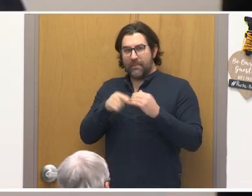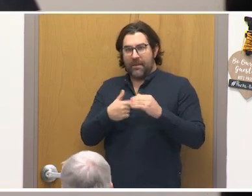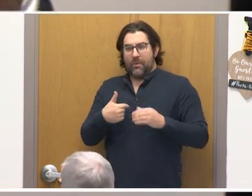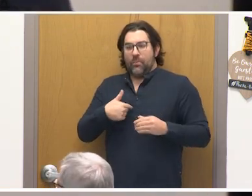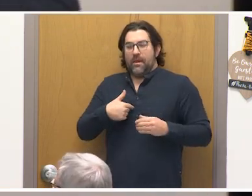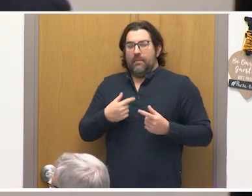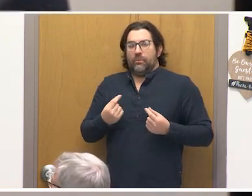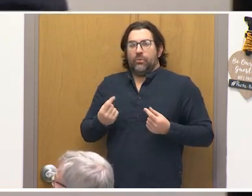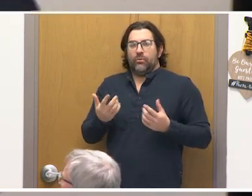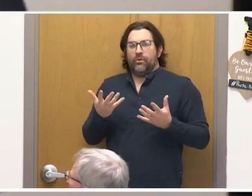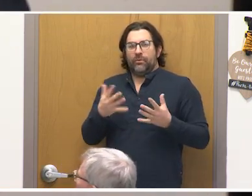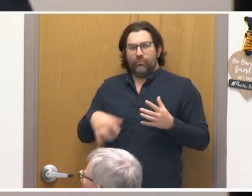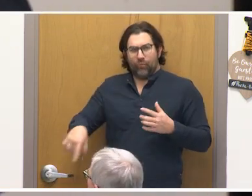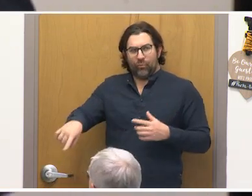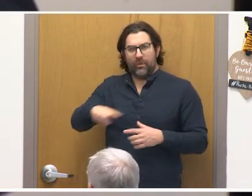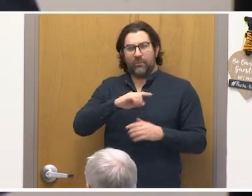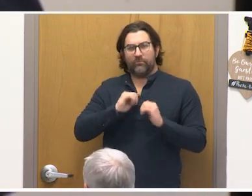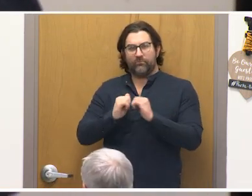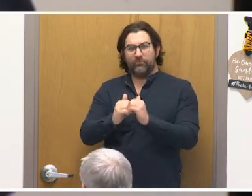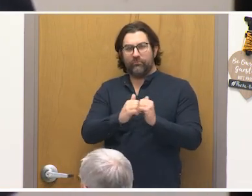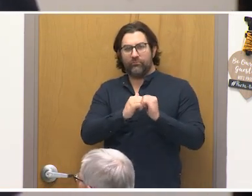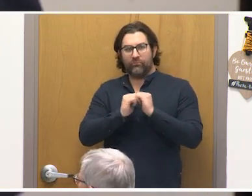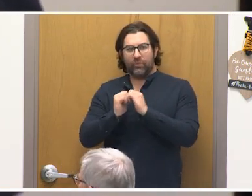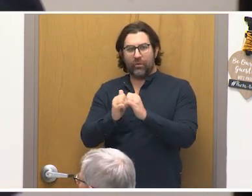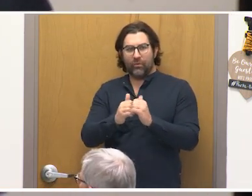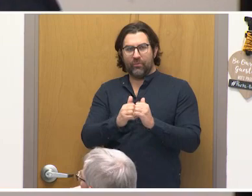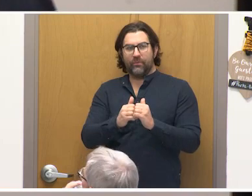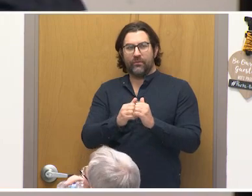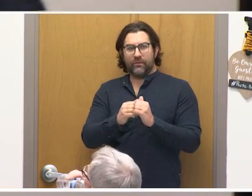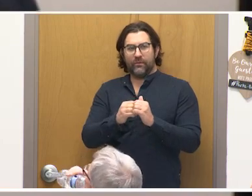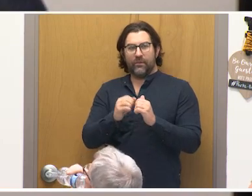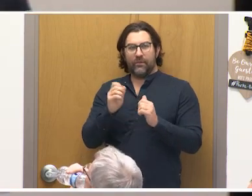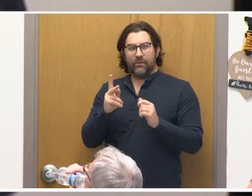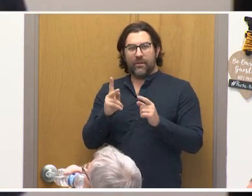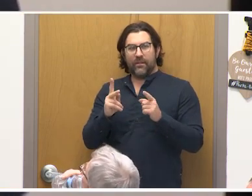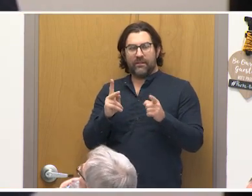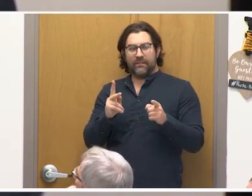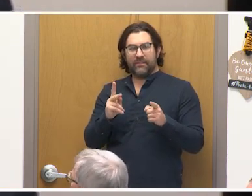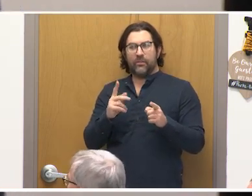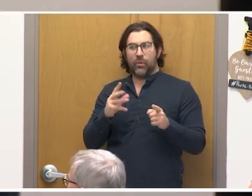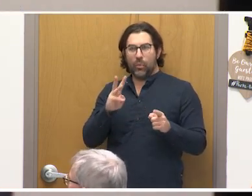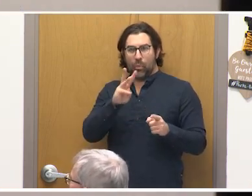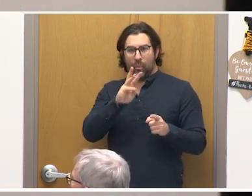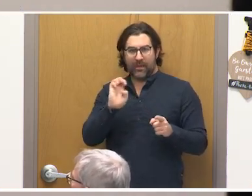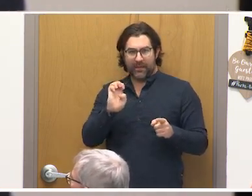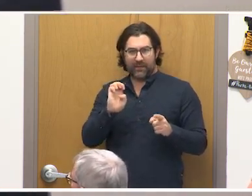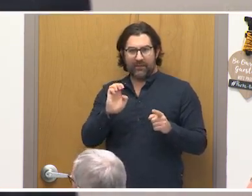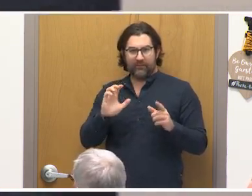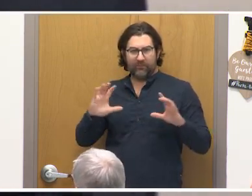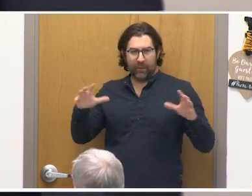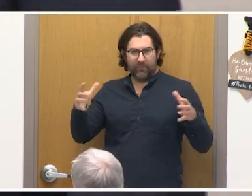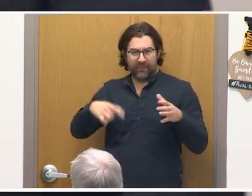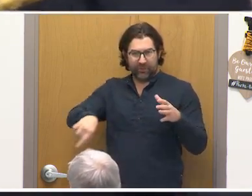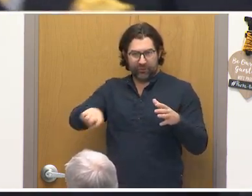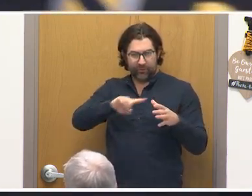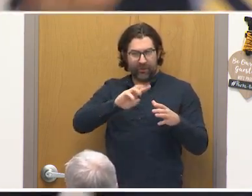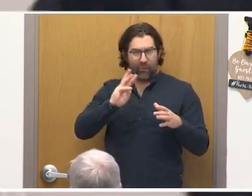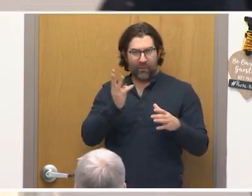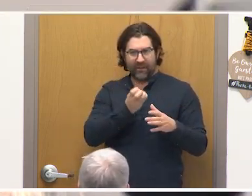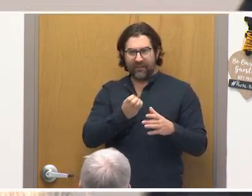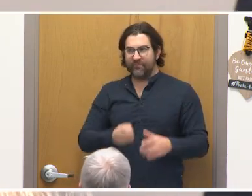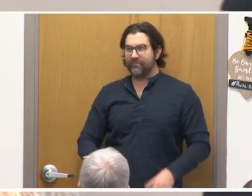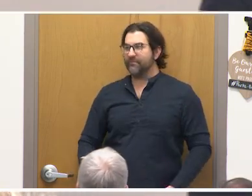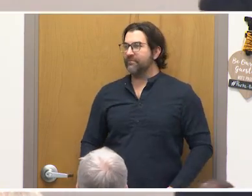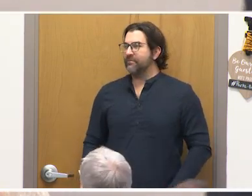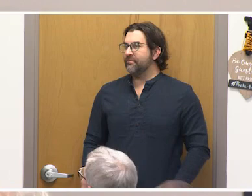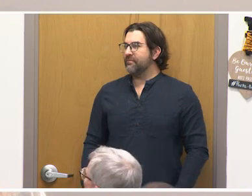going to do. It's about what we're going to do together. So this is a we proposition. Thanks so much.